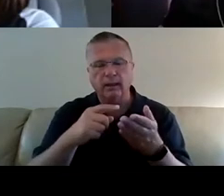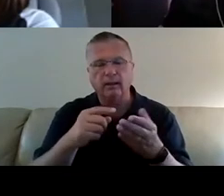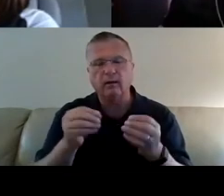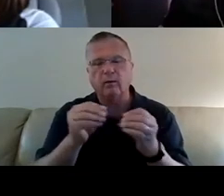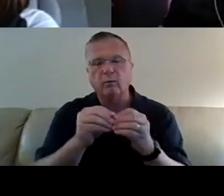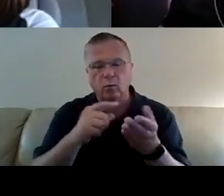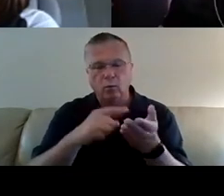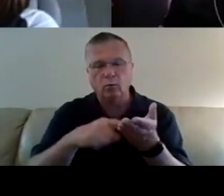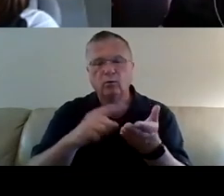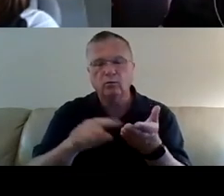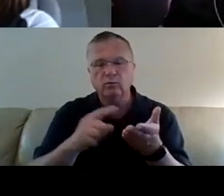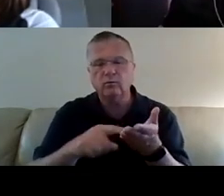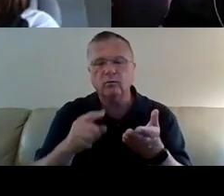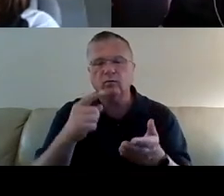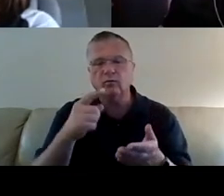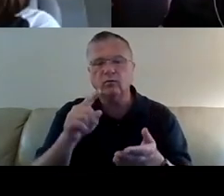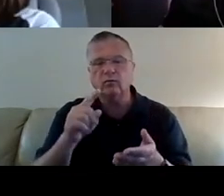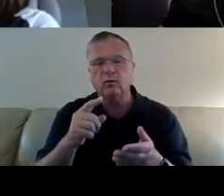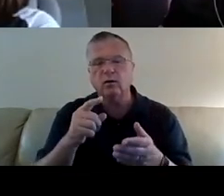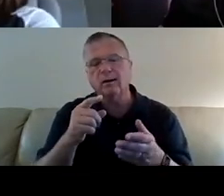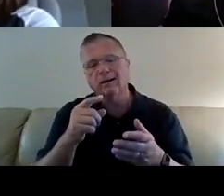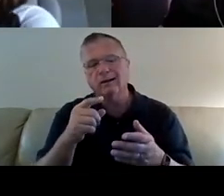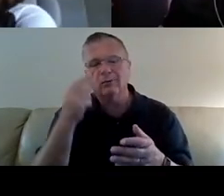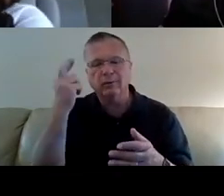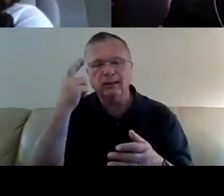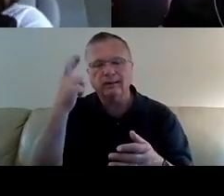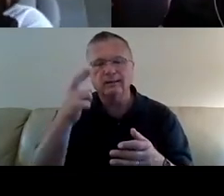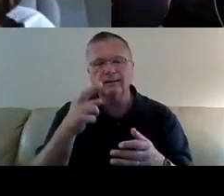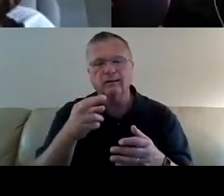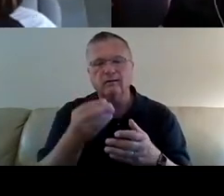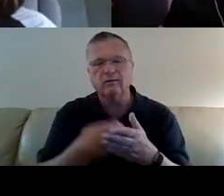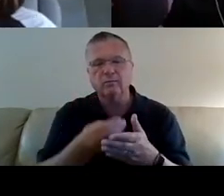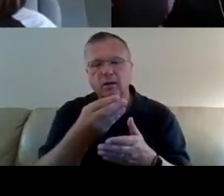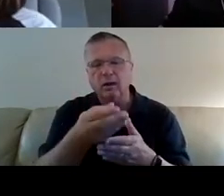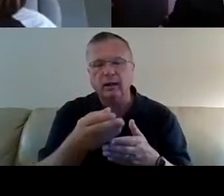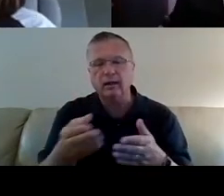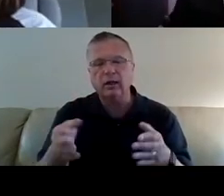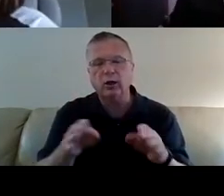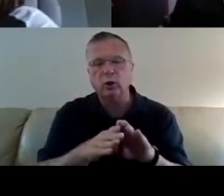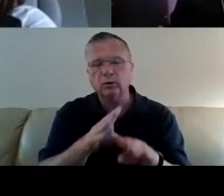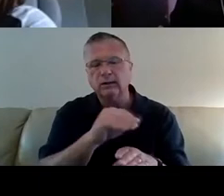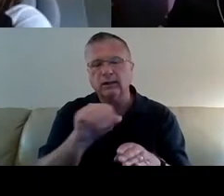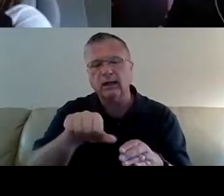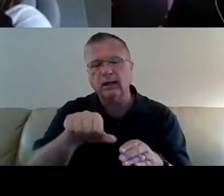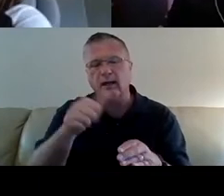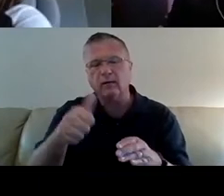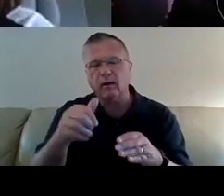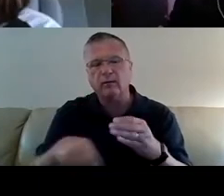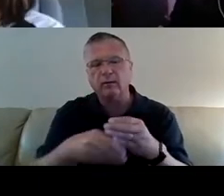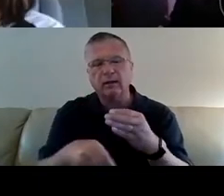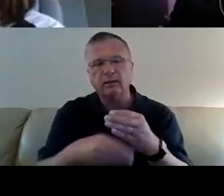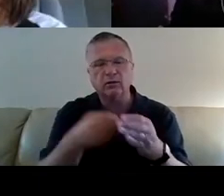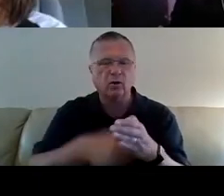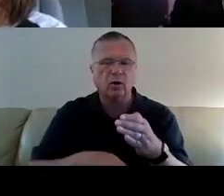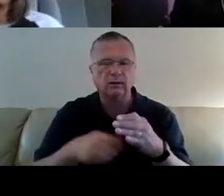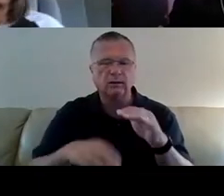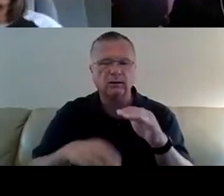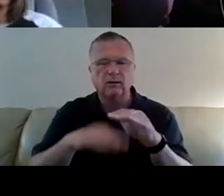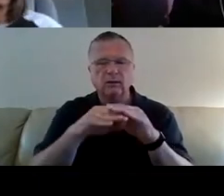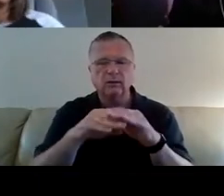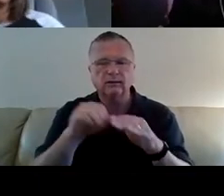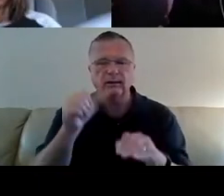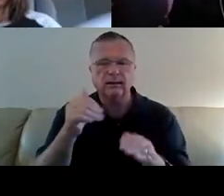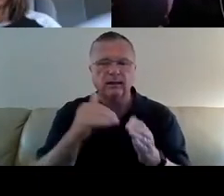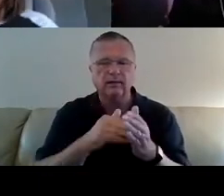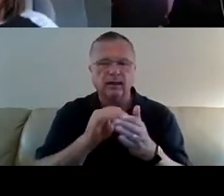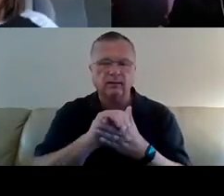the purchase, closings, and other associated auxiliary costs not to exceed $10,000. And